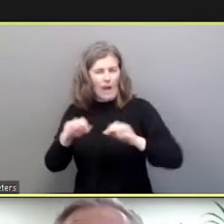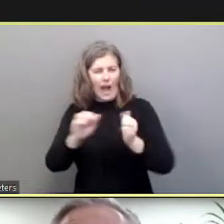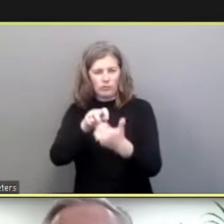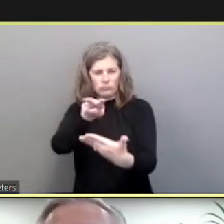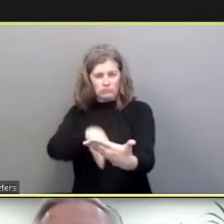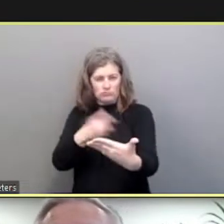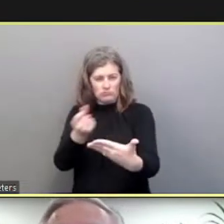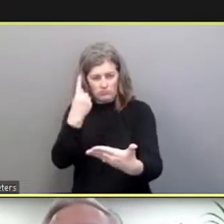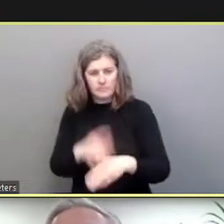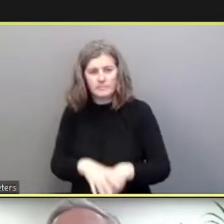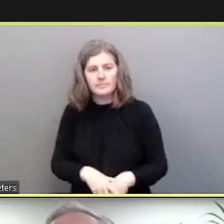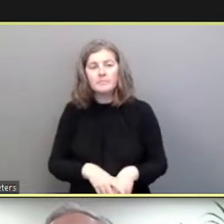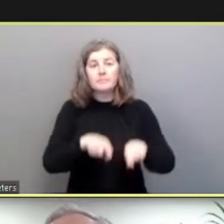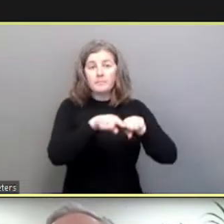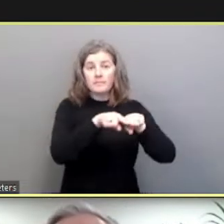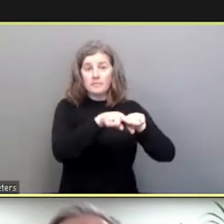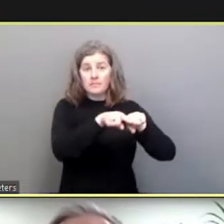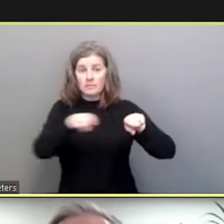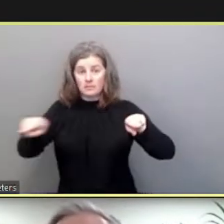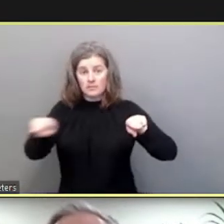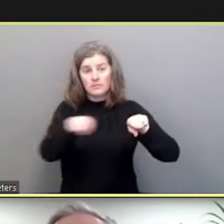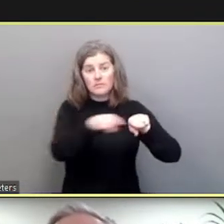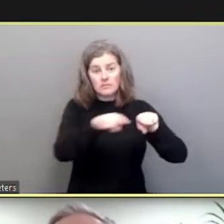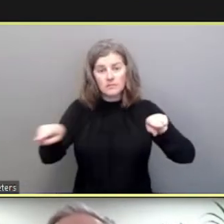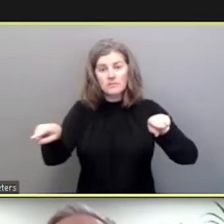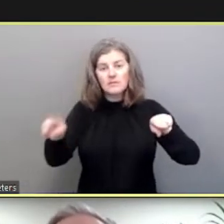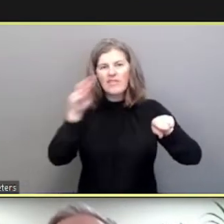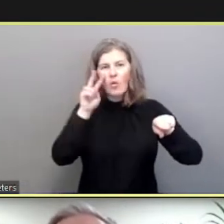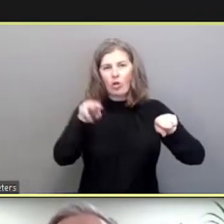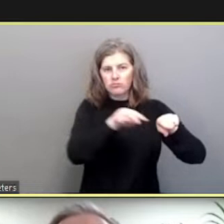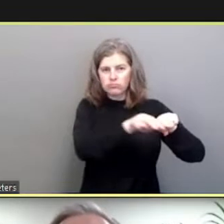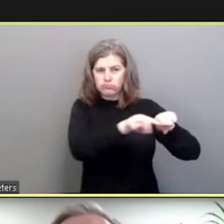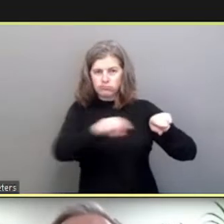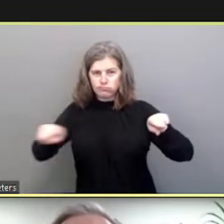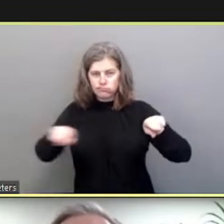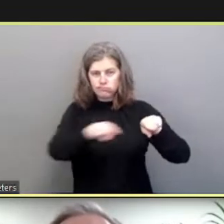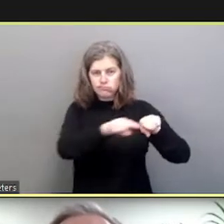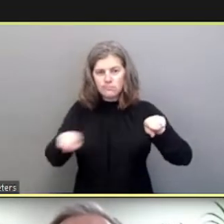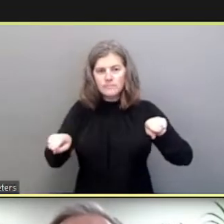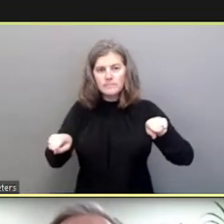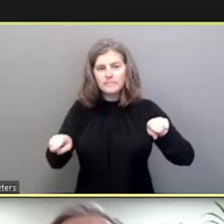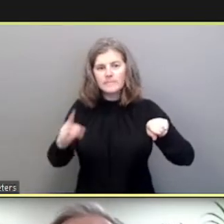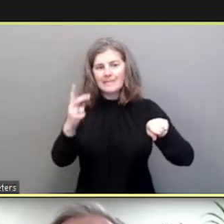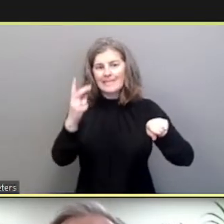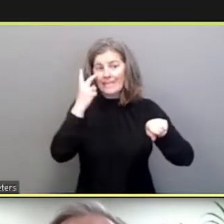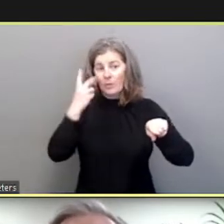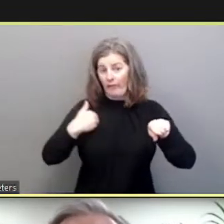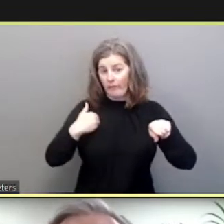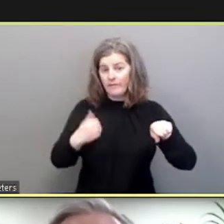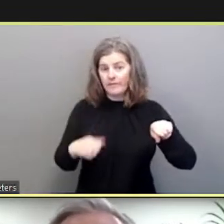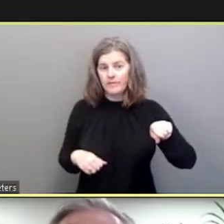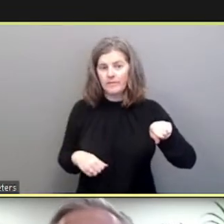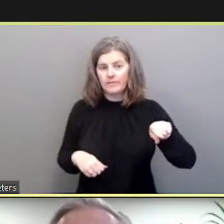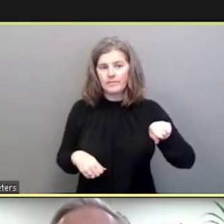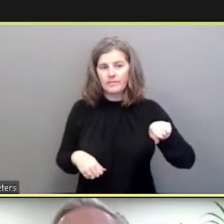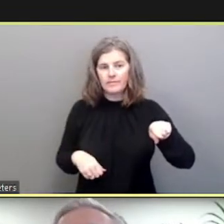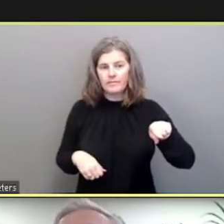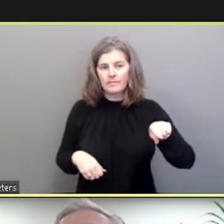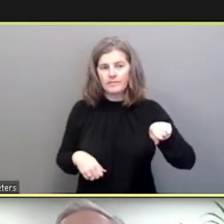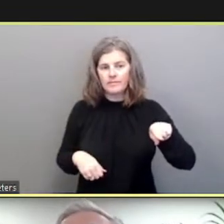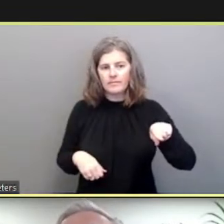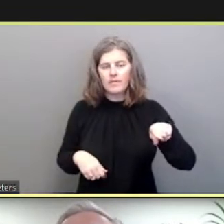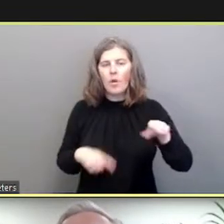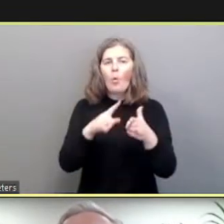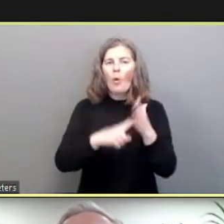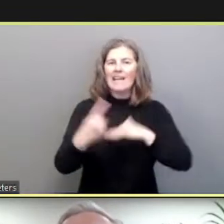the x-axis, if you look there, you can see that we've got the specimen